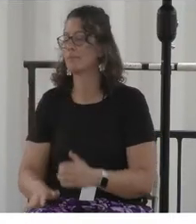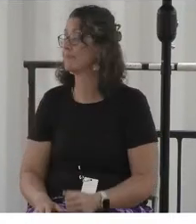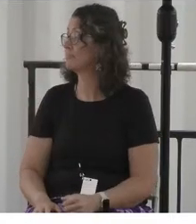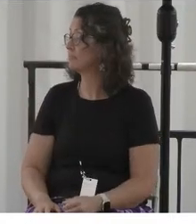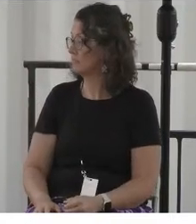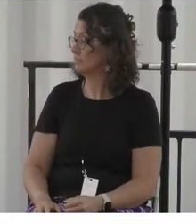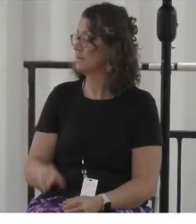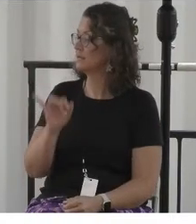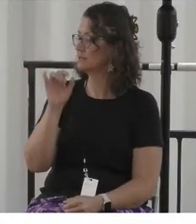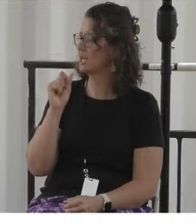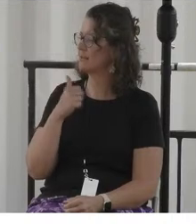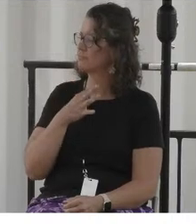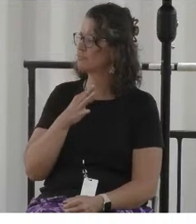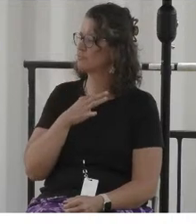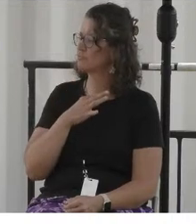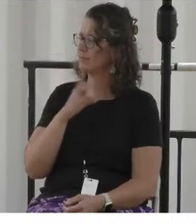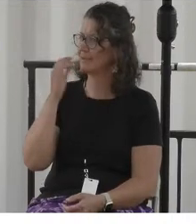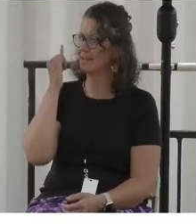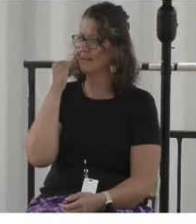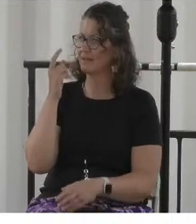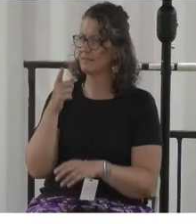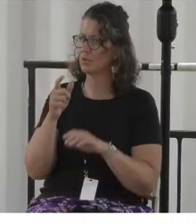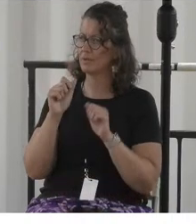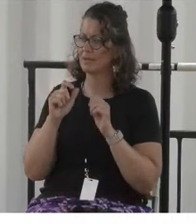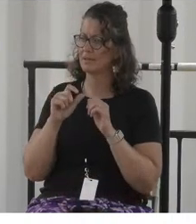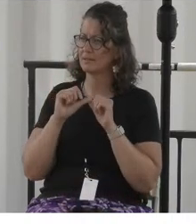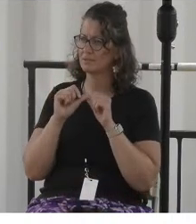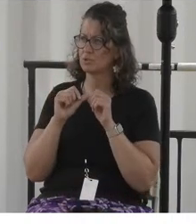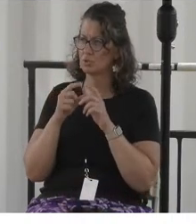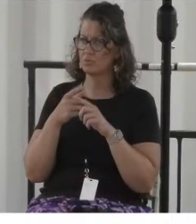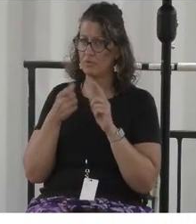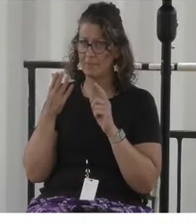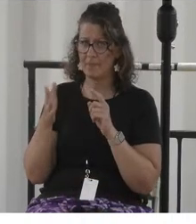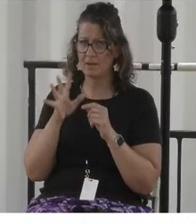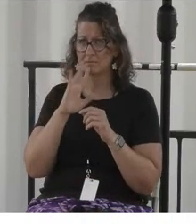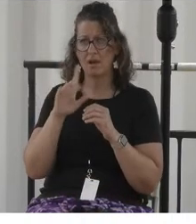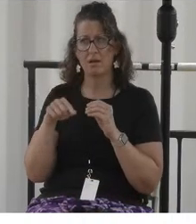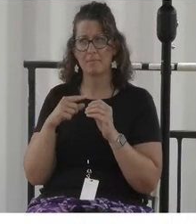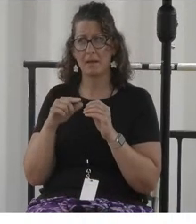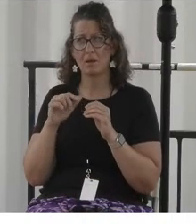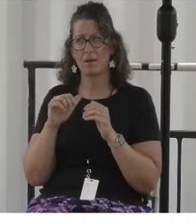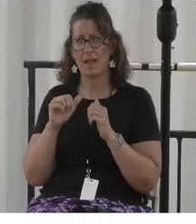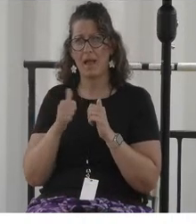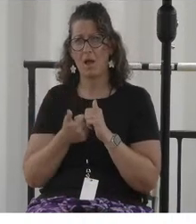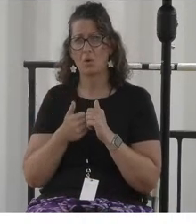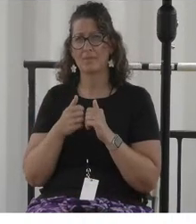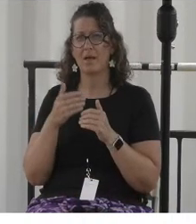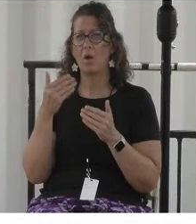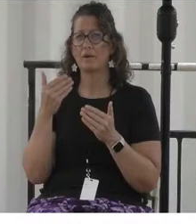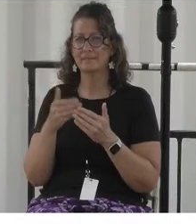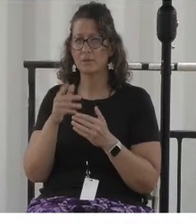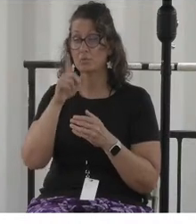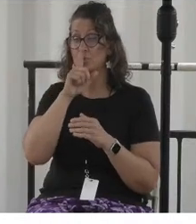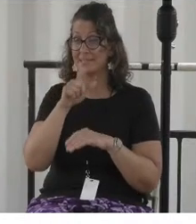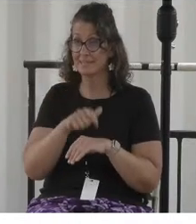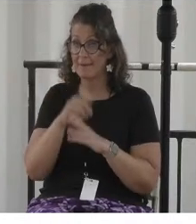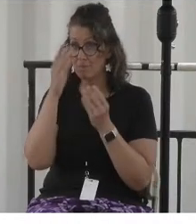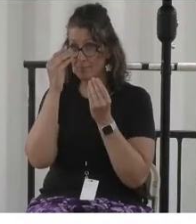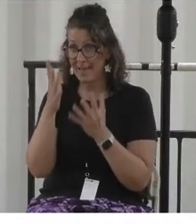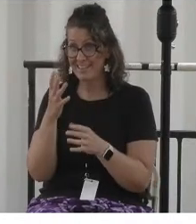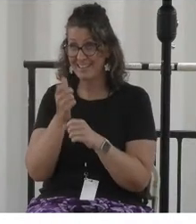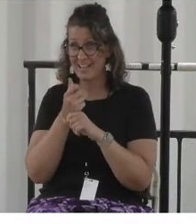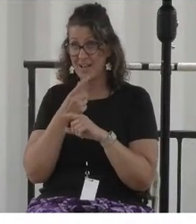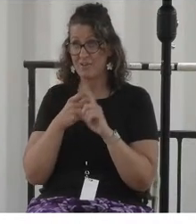Yeah, and Jess, I'm wondering if you can just pick things off from there and talk about how this near real-time information that you get from